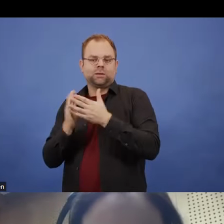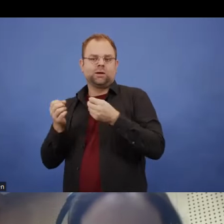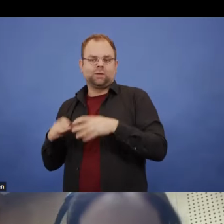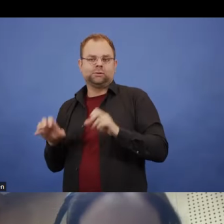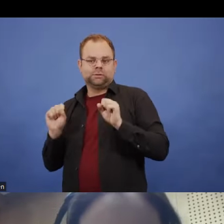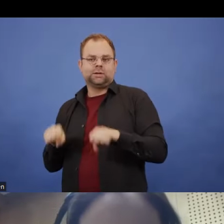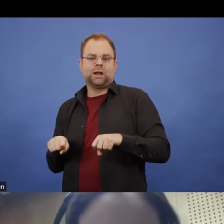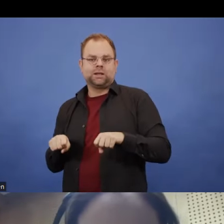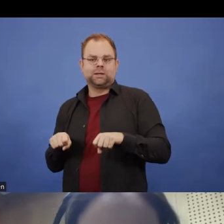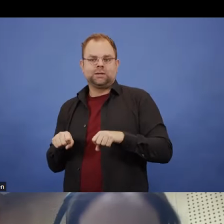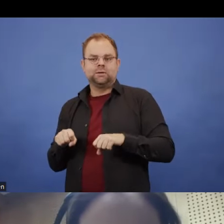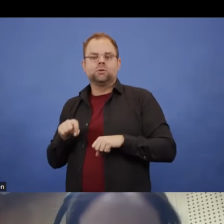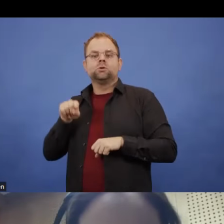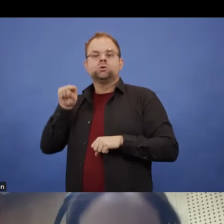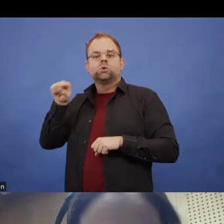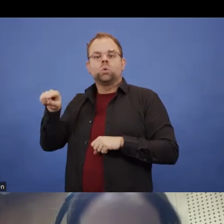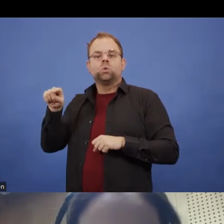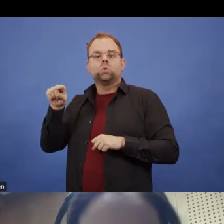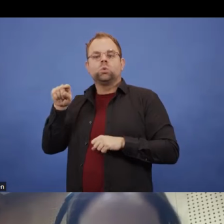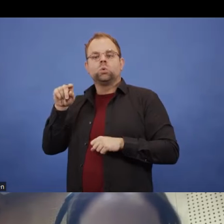person.